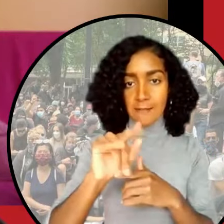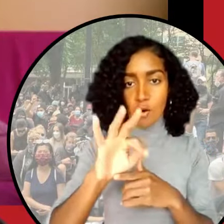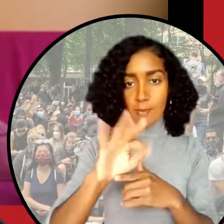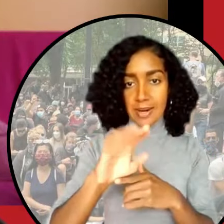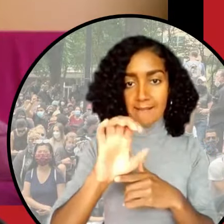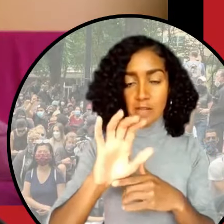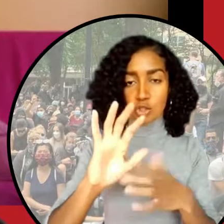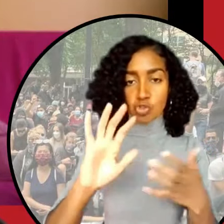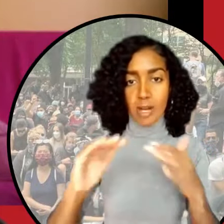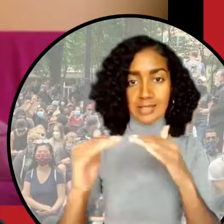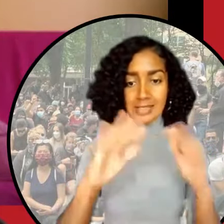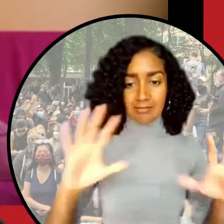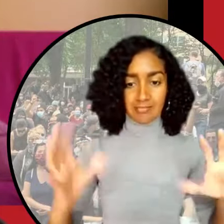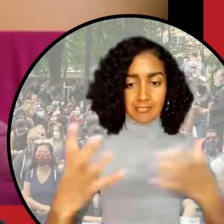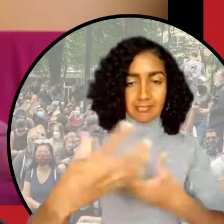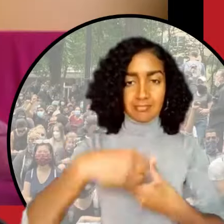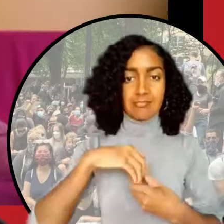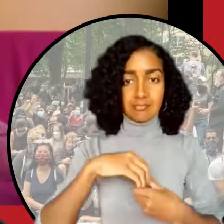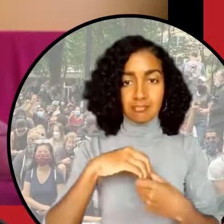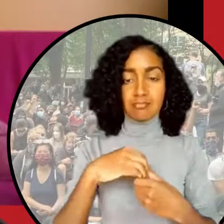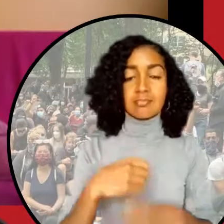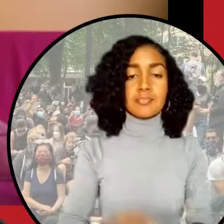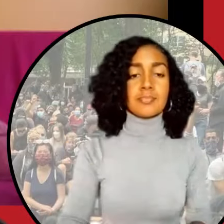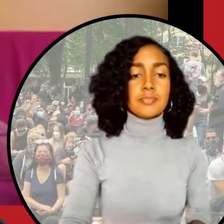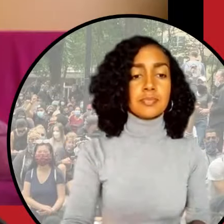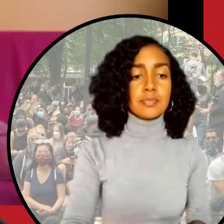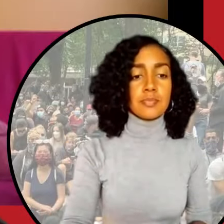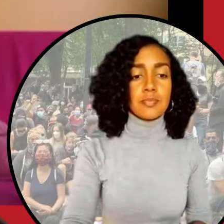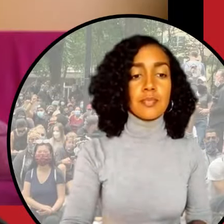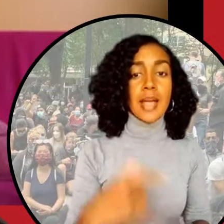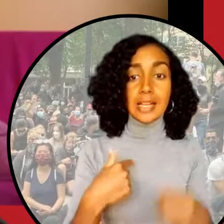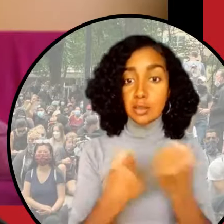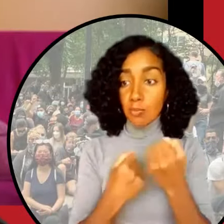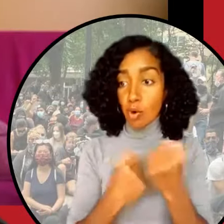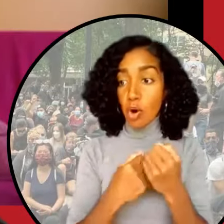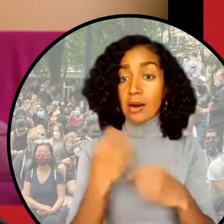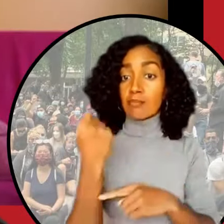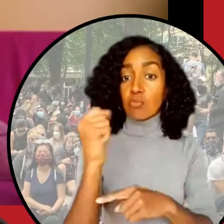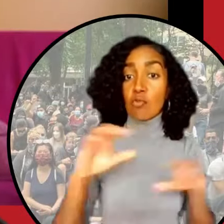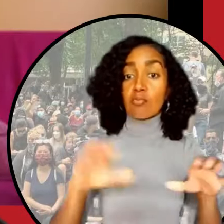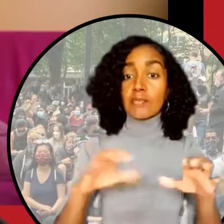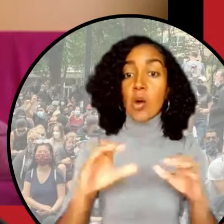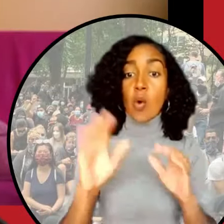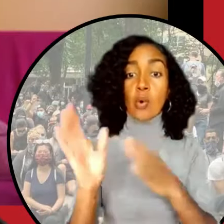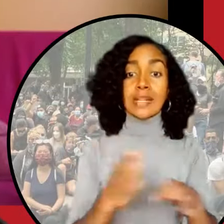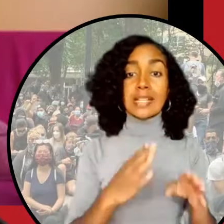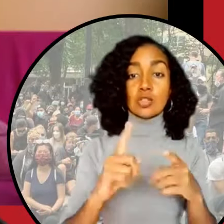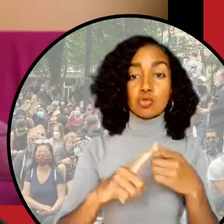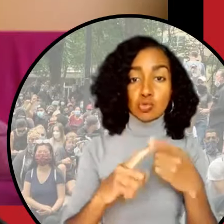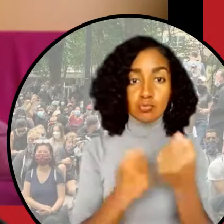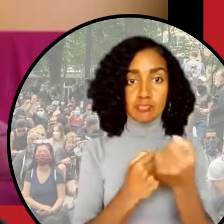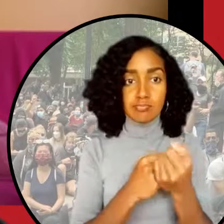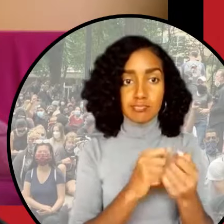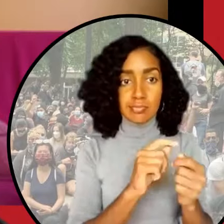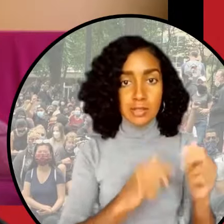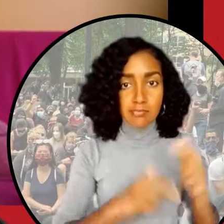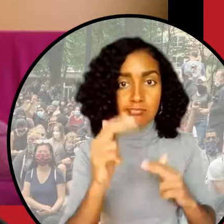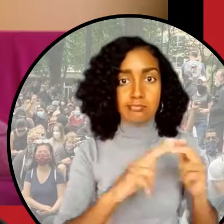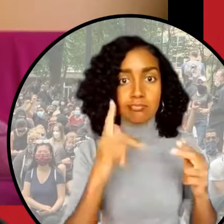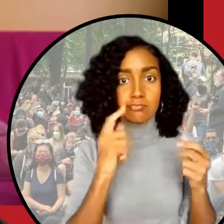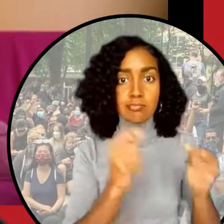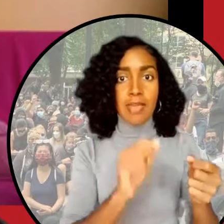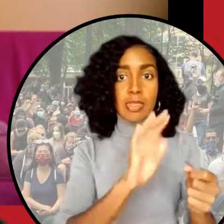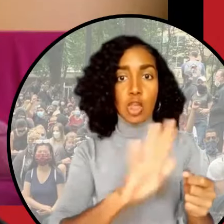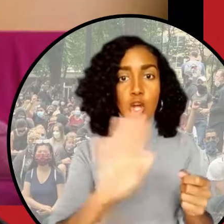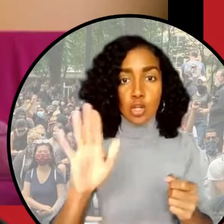When Consulting, where I support movement organizations to strengthen their strategy. I'm an organizer who started building my